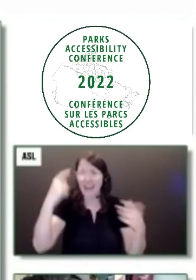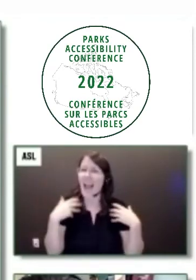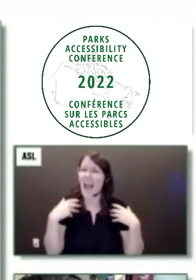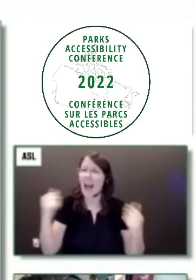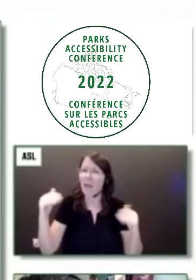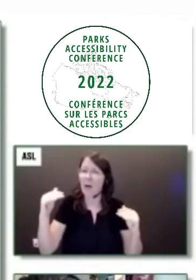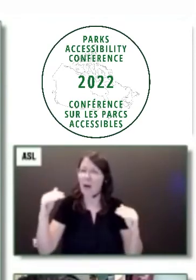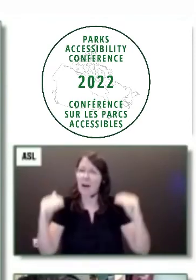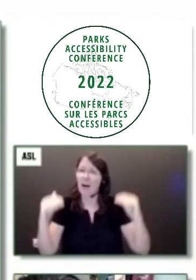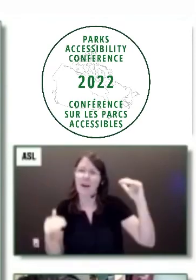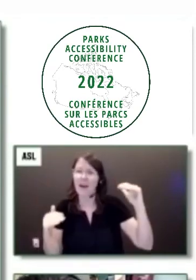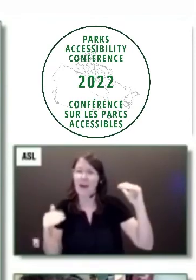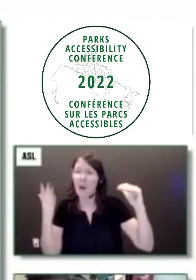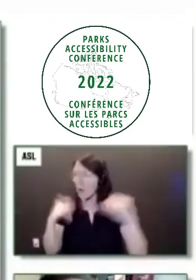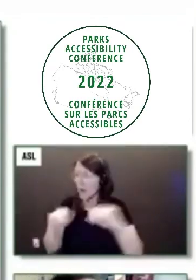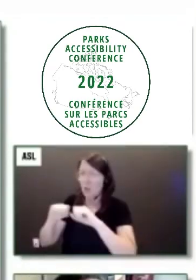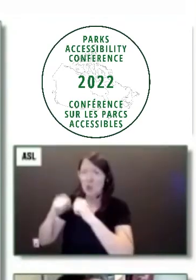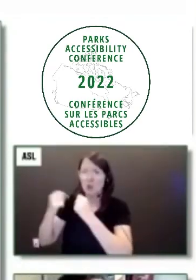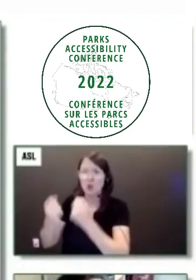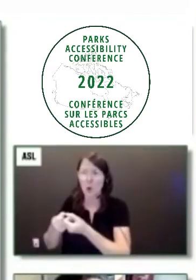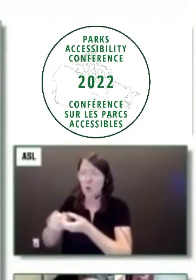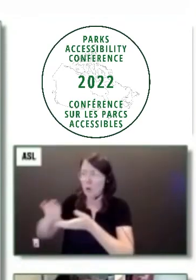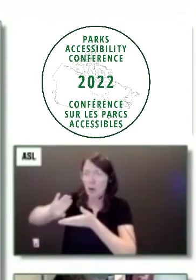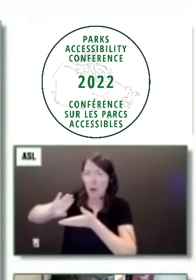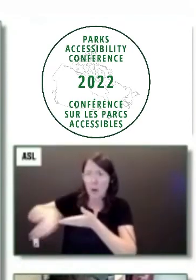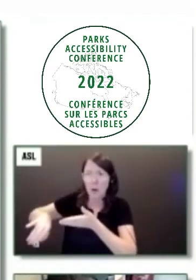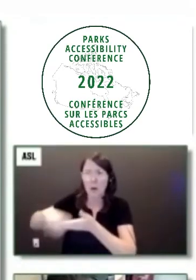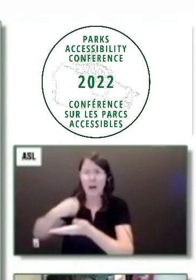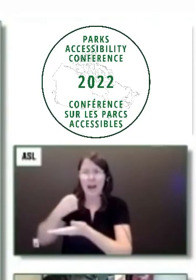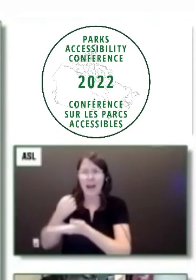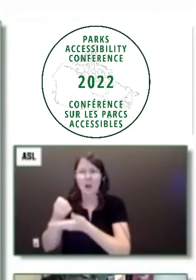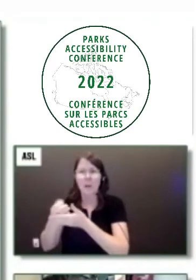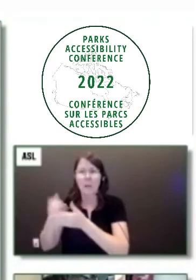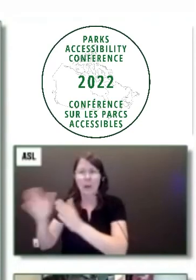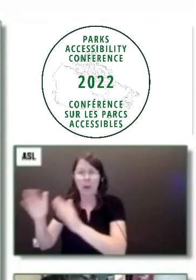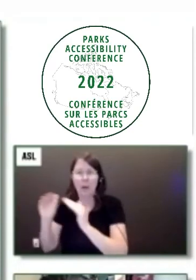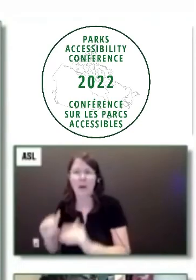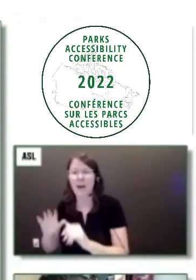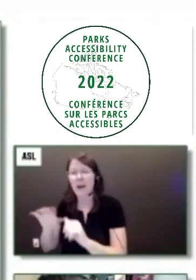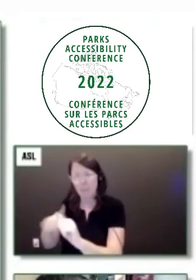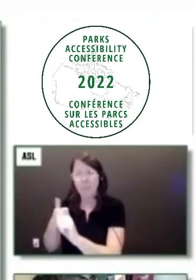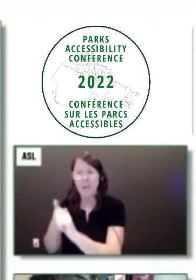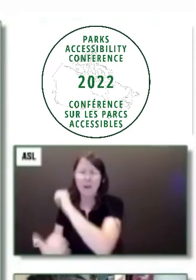economic disadvantage that has their roots in poverty and discrimination. Next slide.